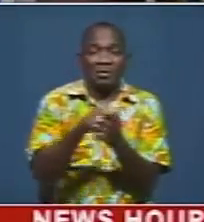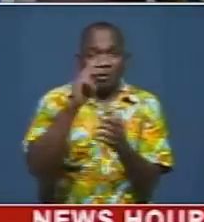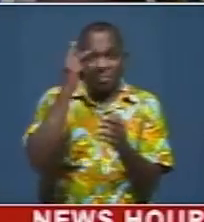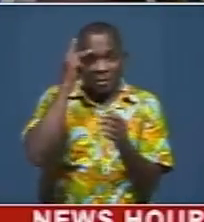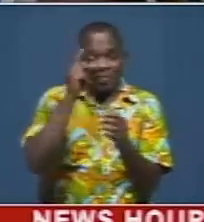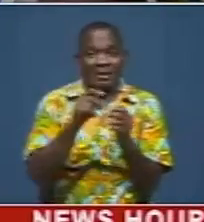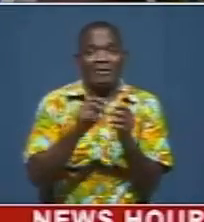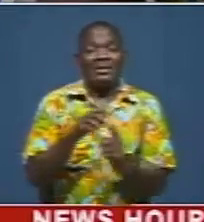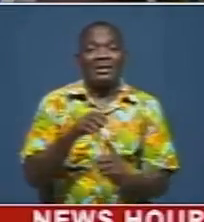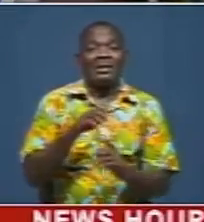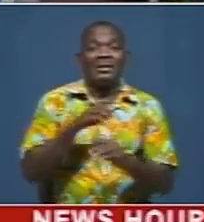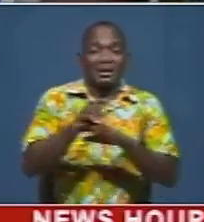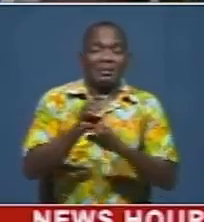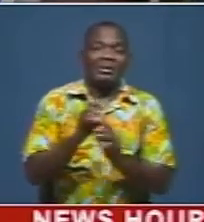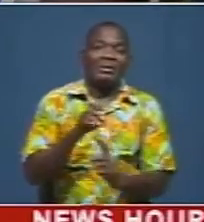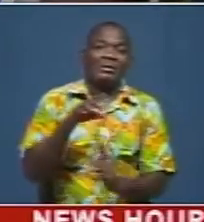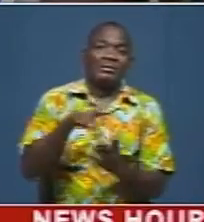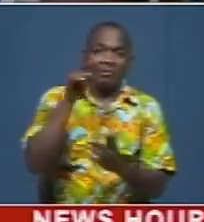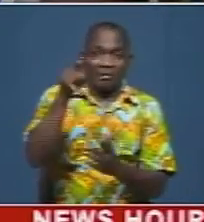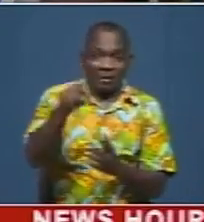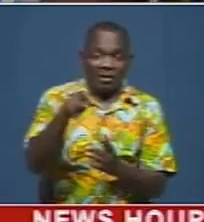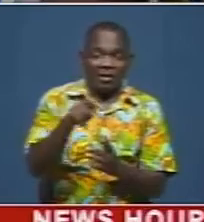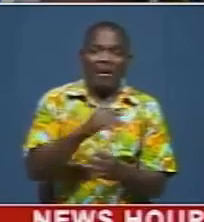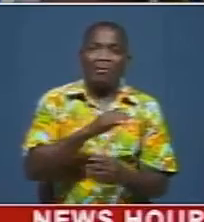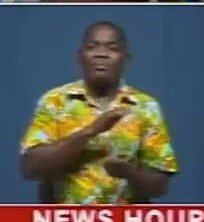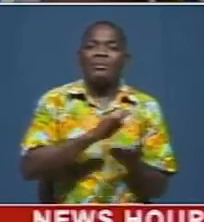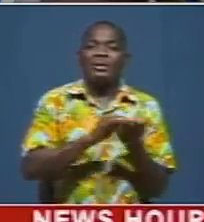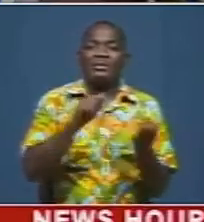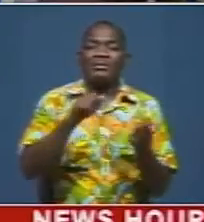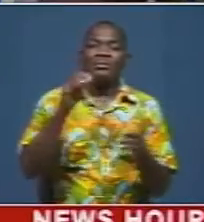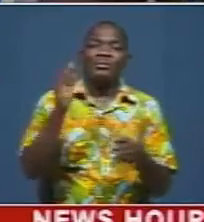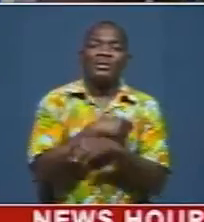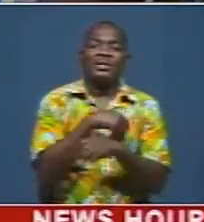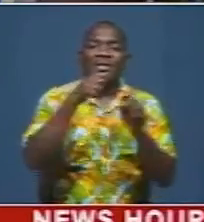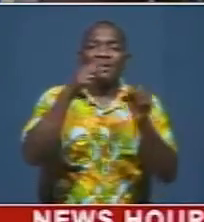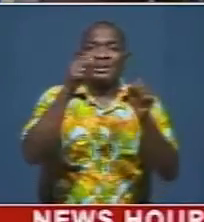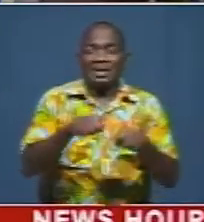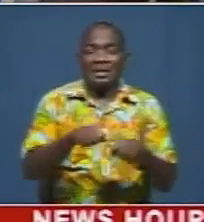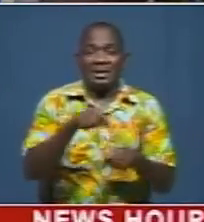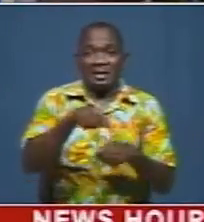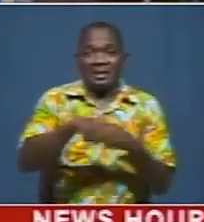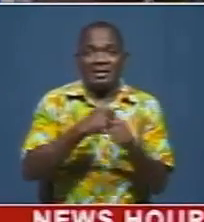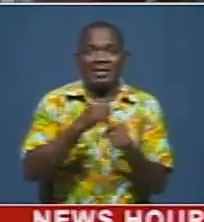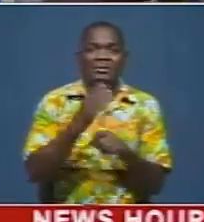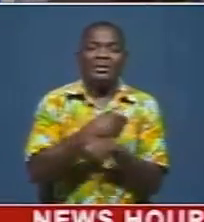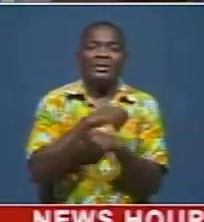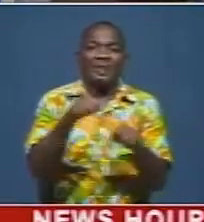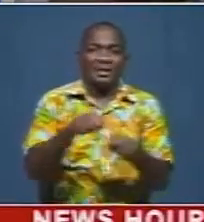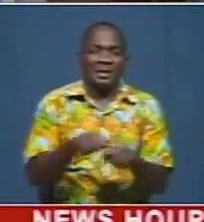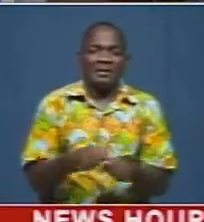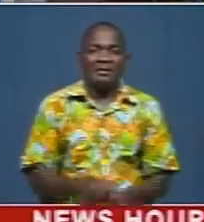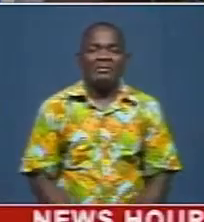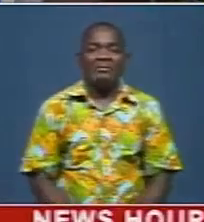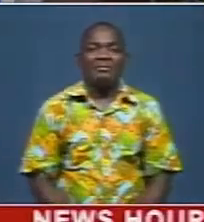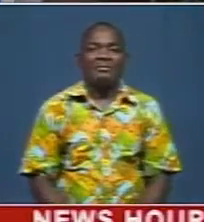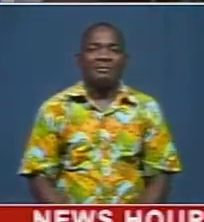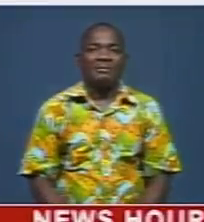delegates to give her the mandate since she is confident of winning the 2020 elections on December 7.